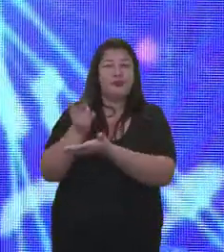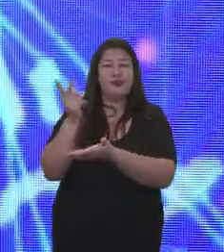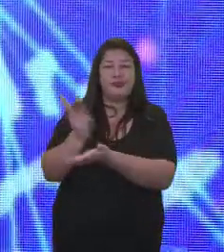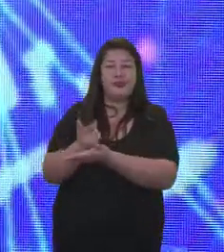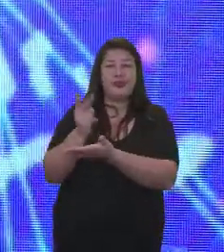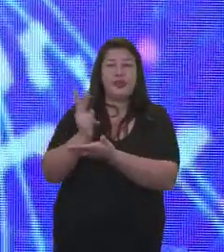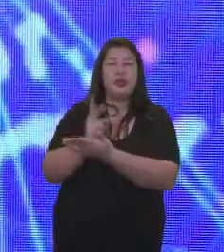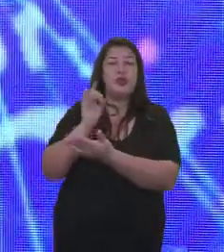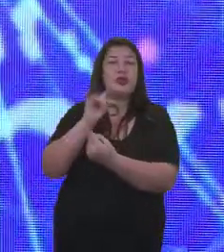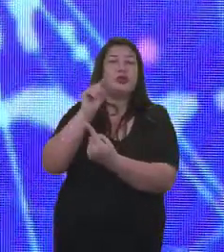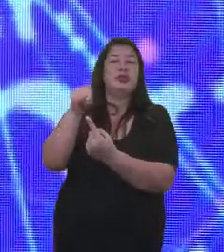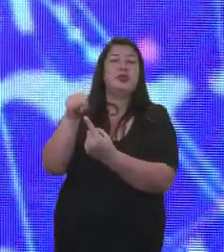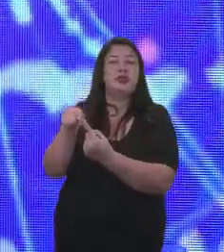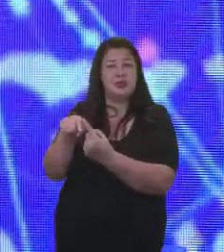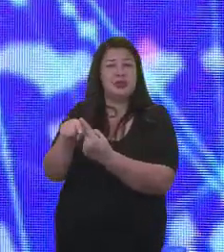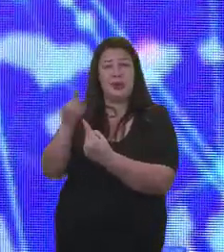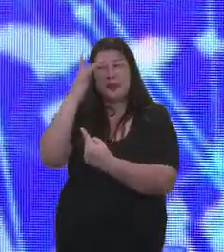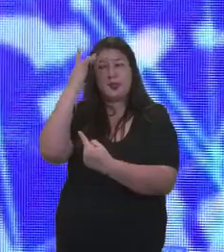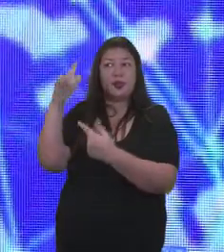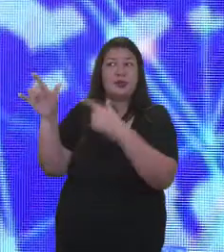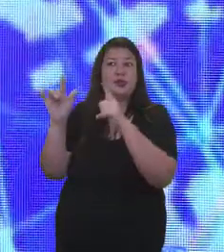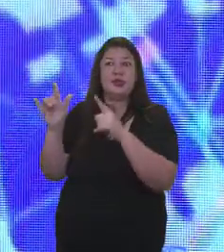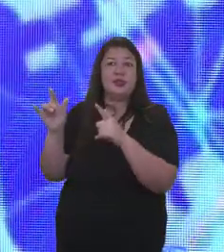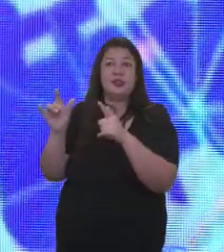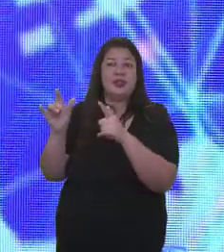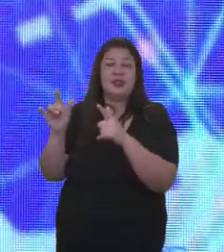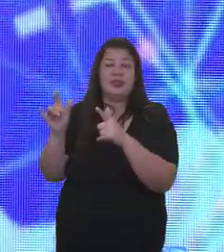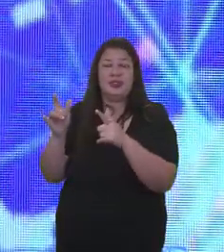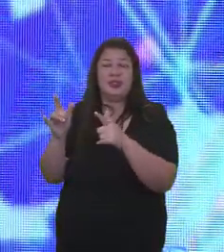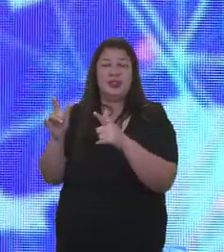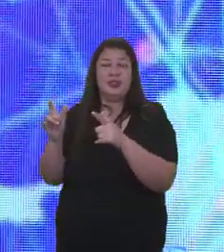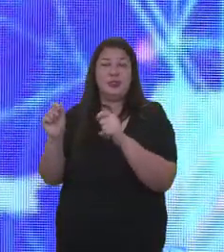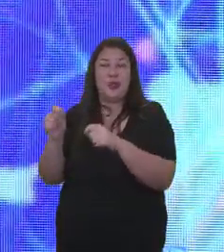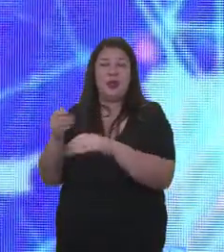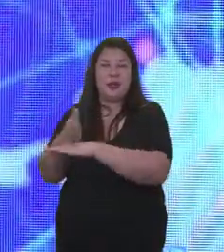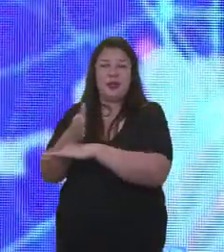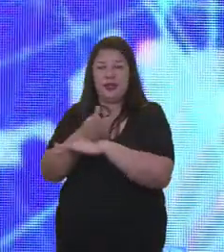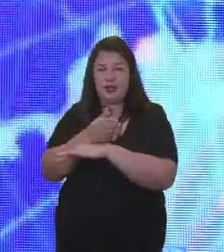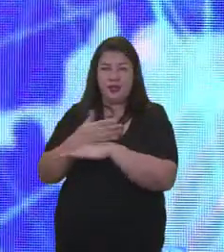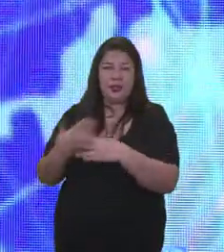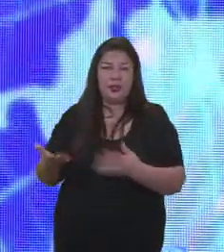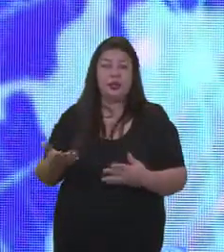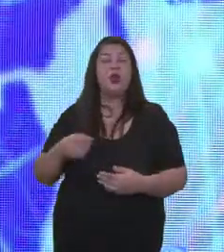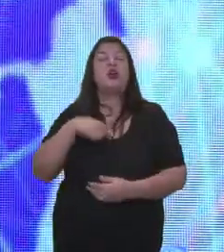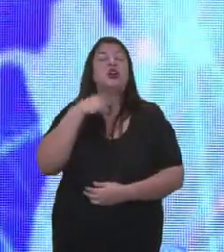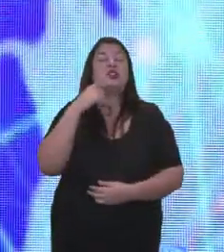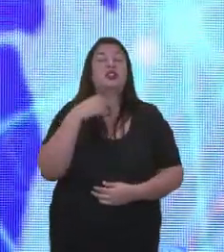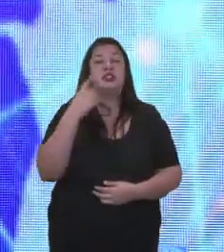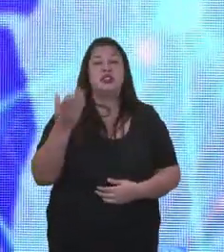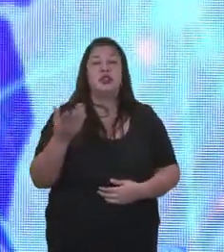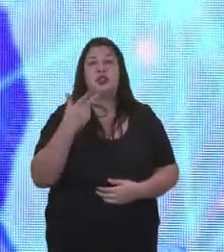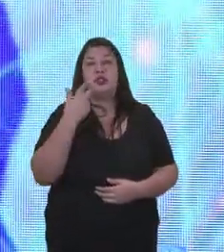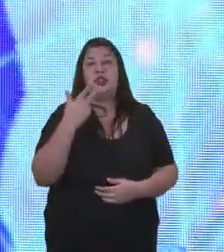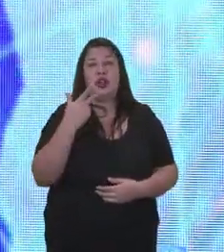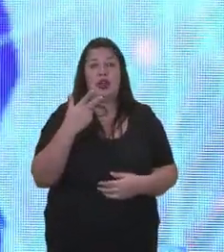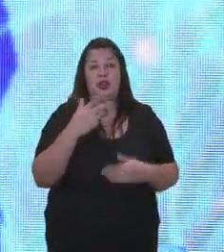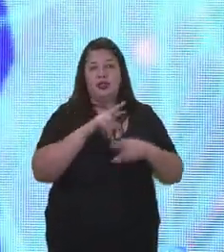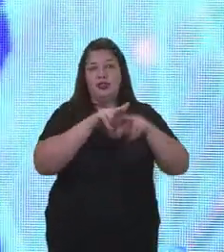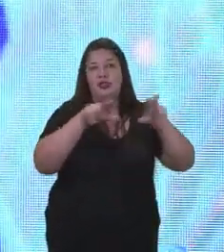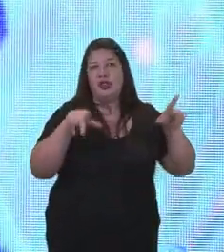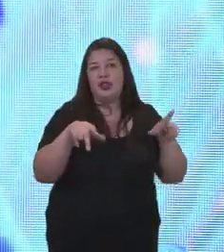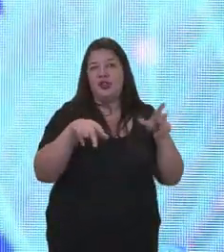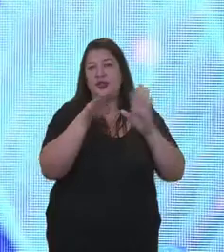I'm trying to reach a goal that will only reach the first layer of the of population. So how can I talk about net